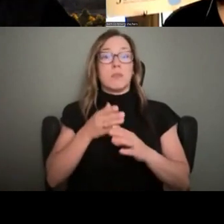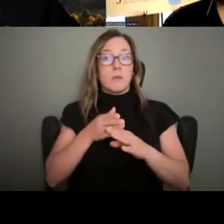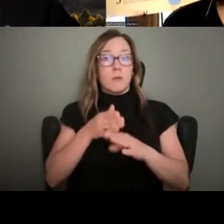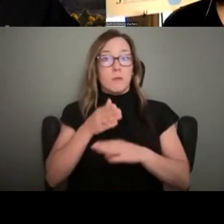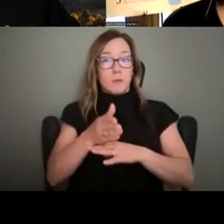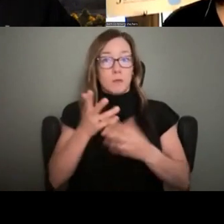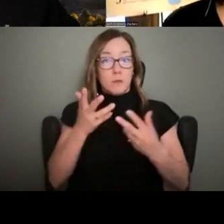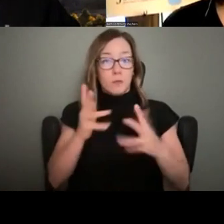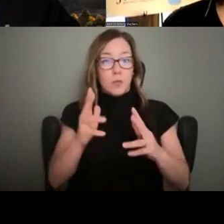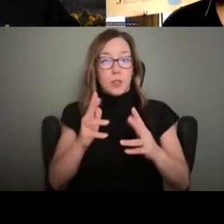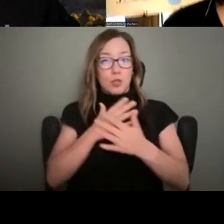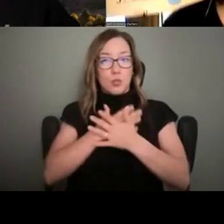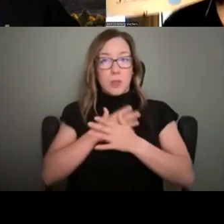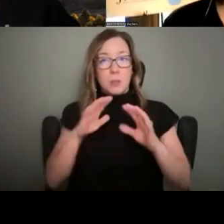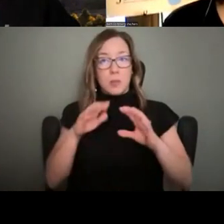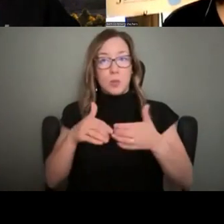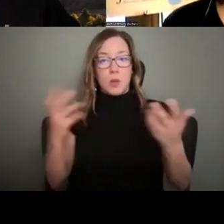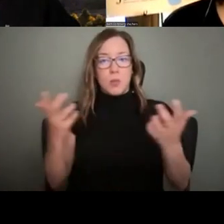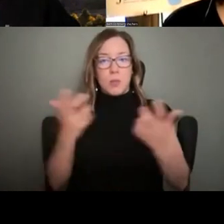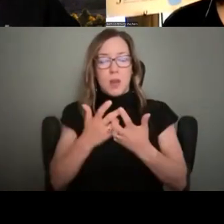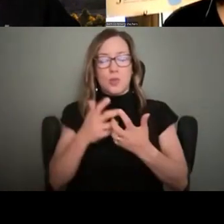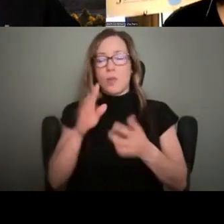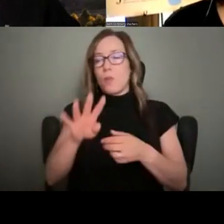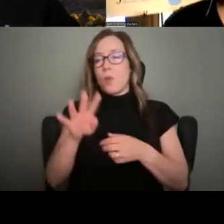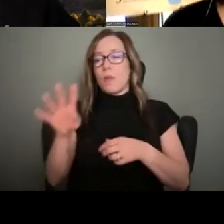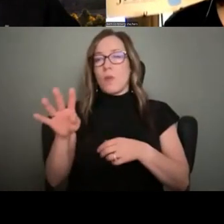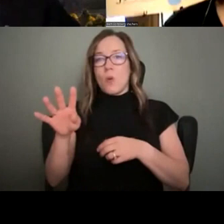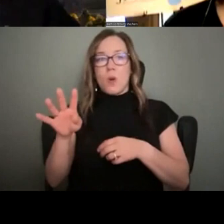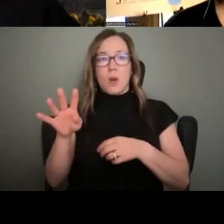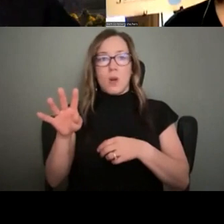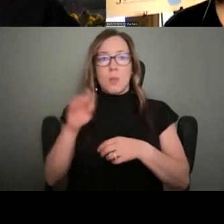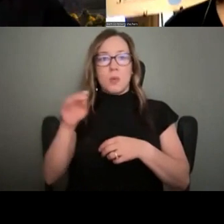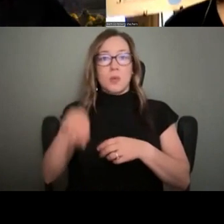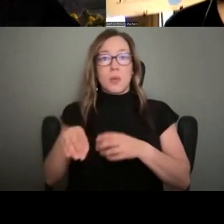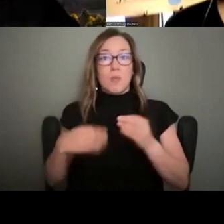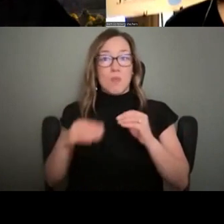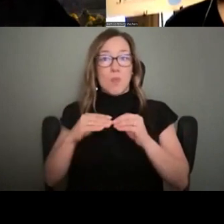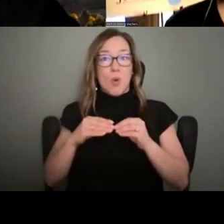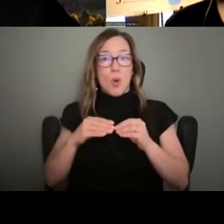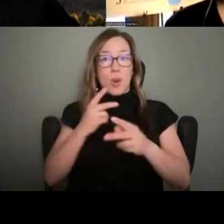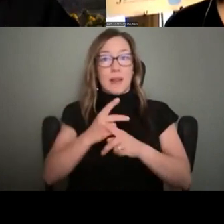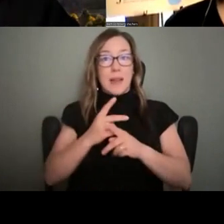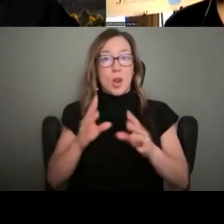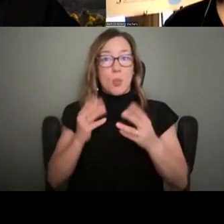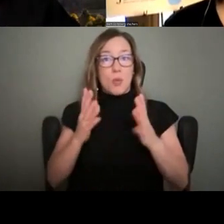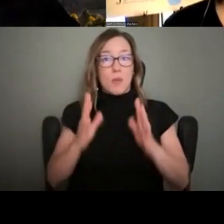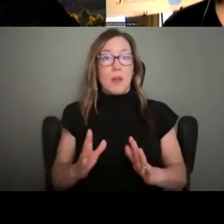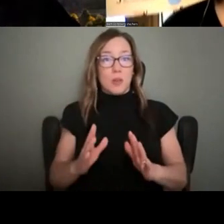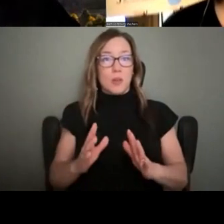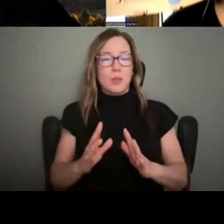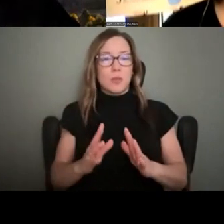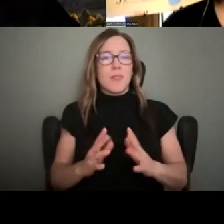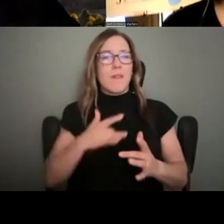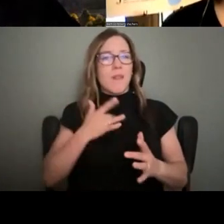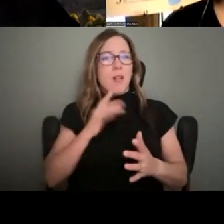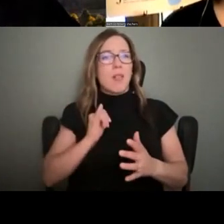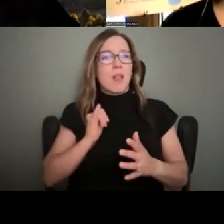match, 44% more caregivers reported being able to spend time with